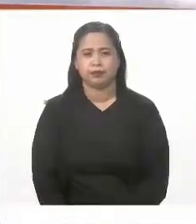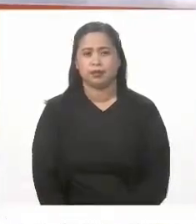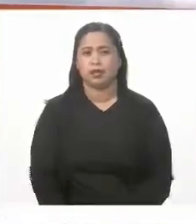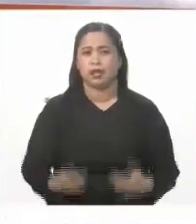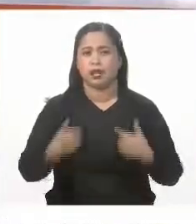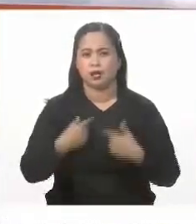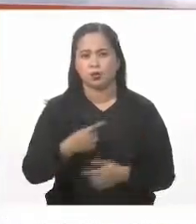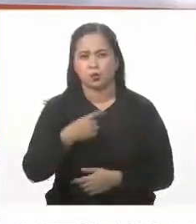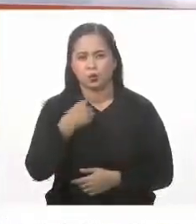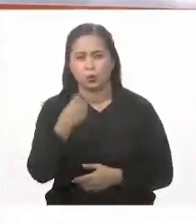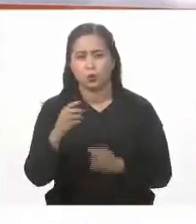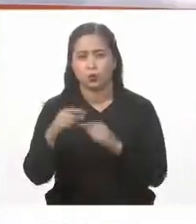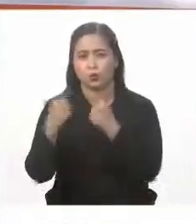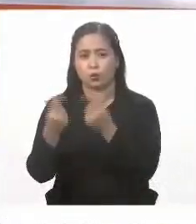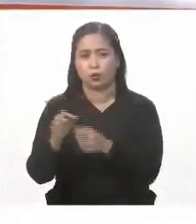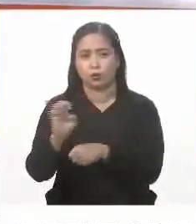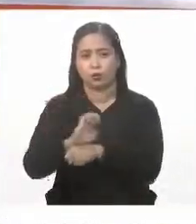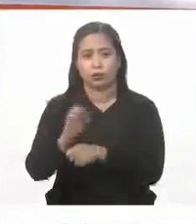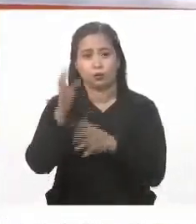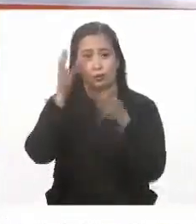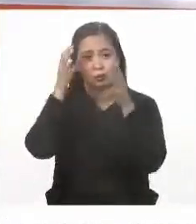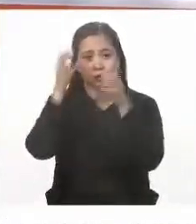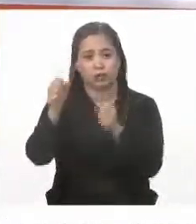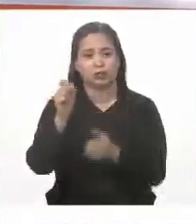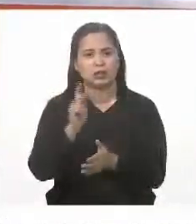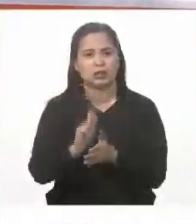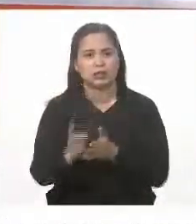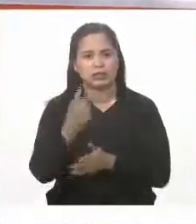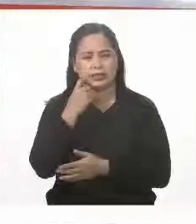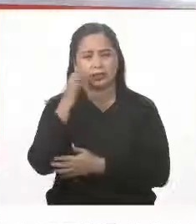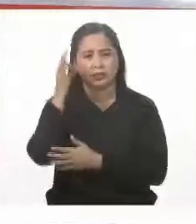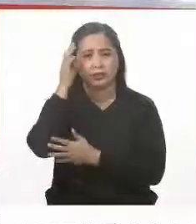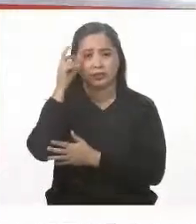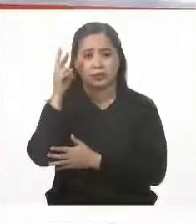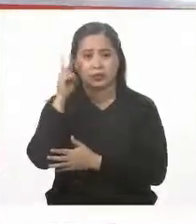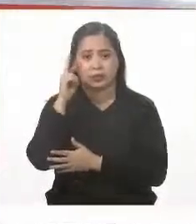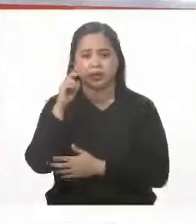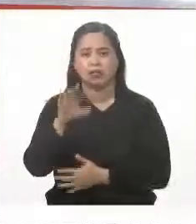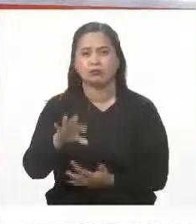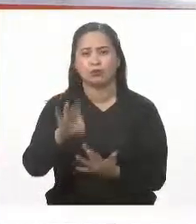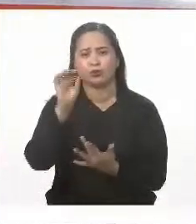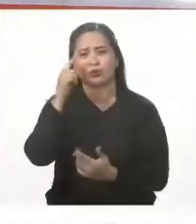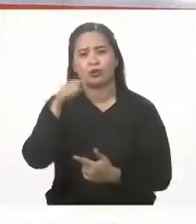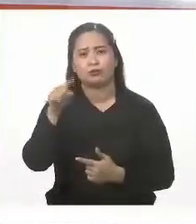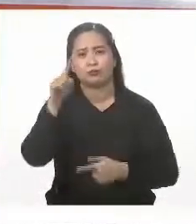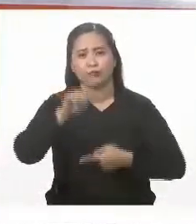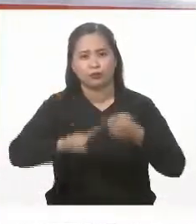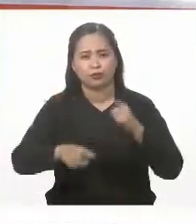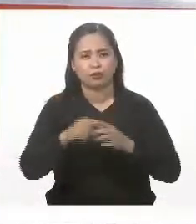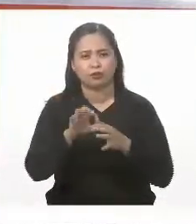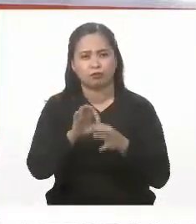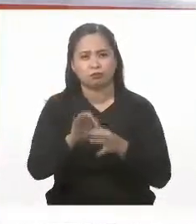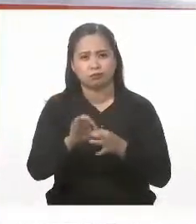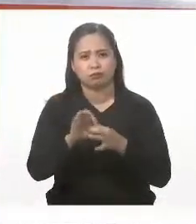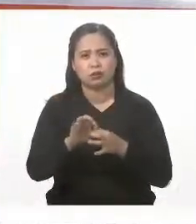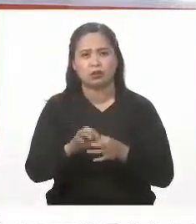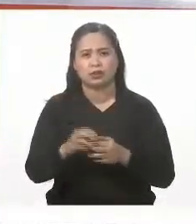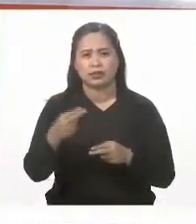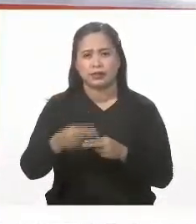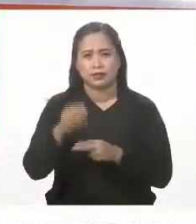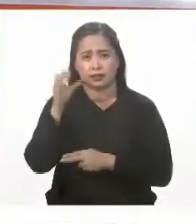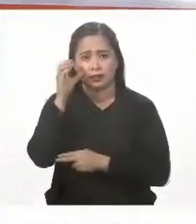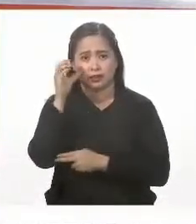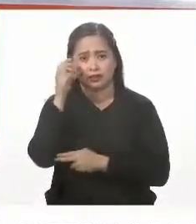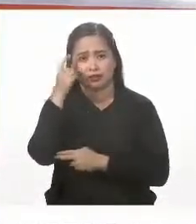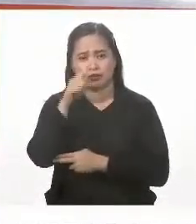The party of assassinated Ecuadorian presidential candidate Fernando Villavicencio has chosen a friend and close associate of his, Christian